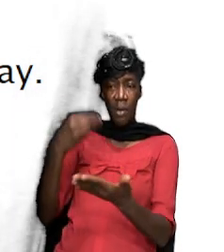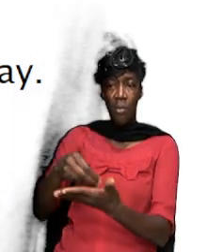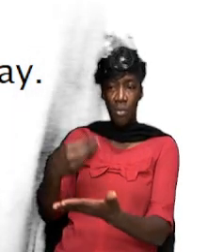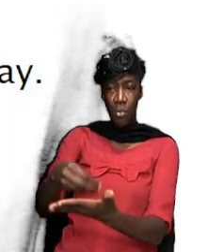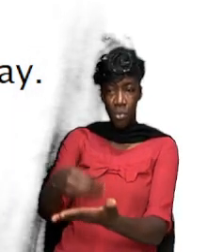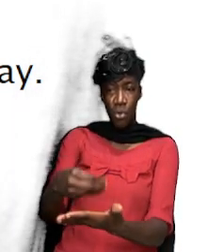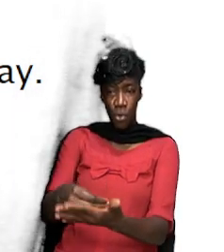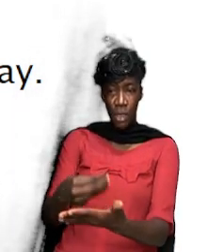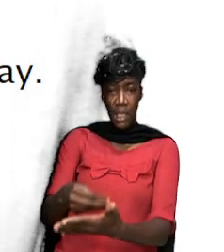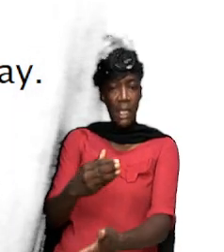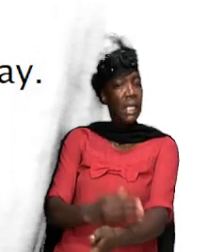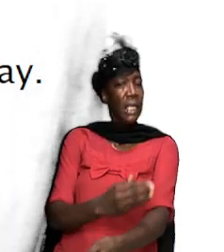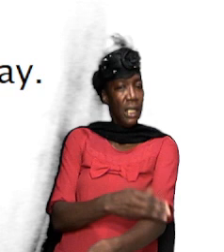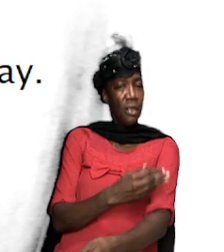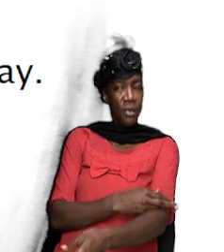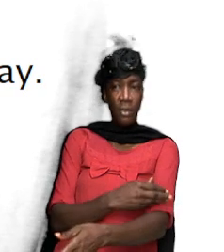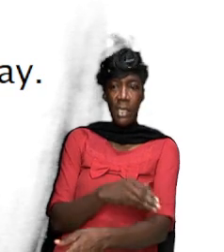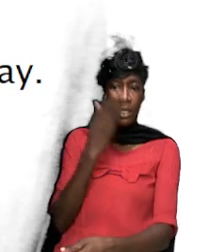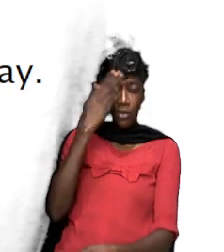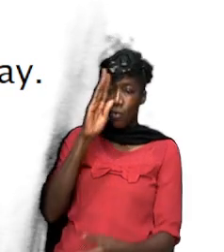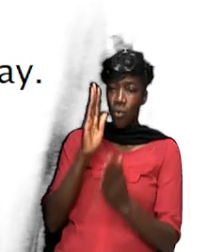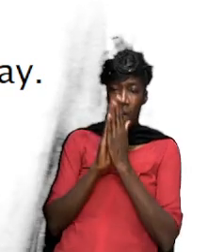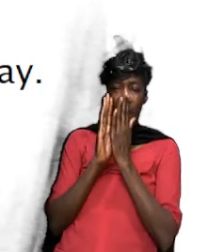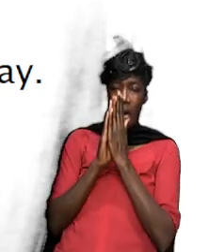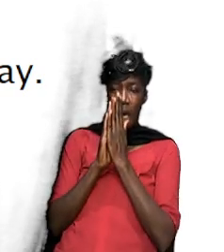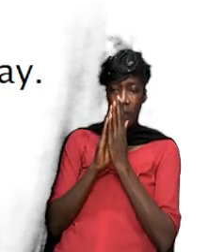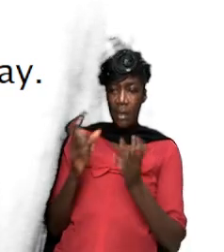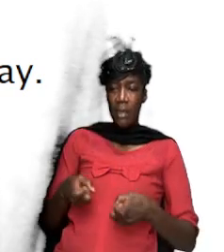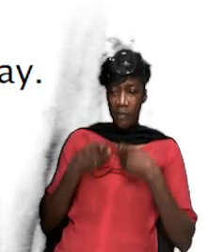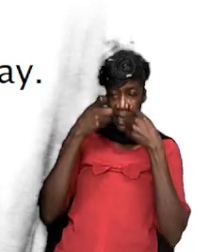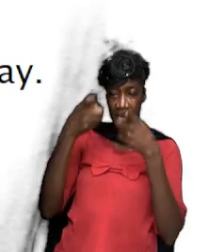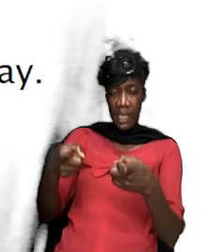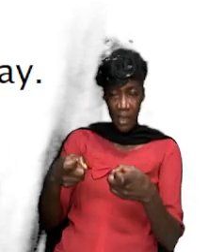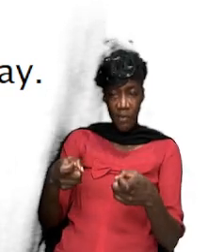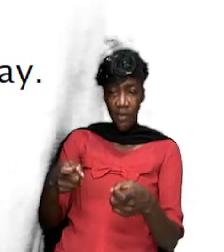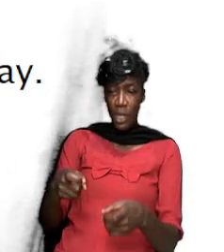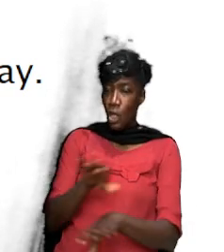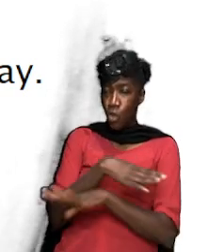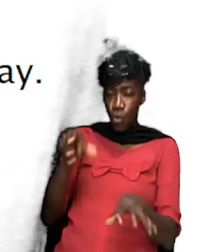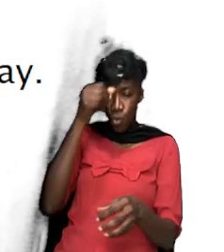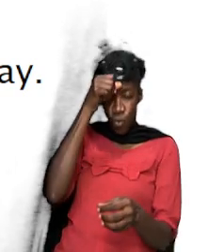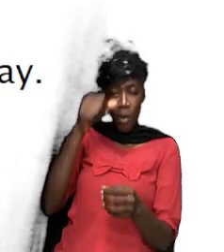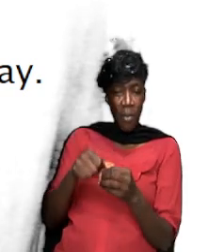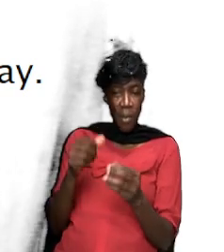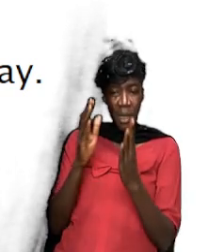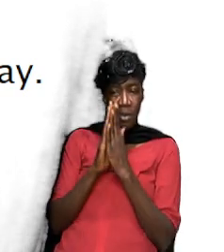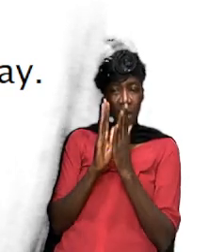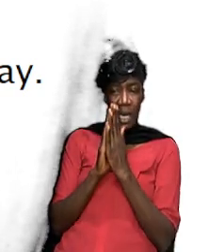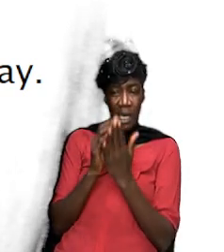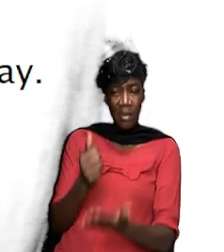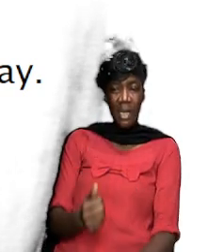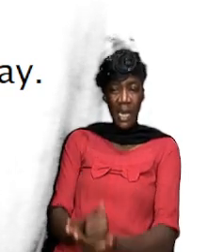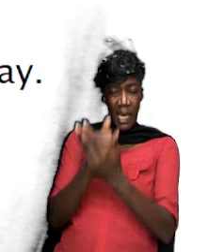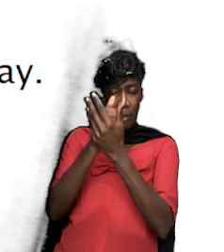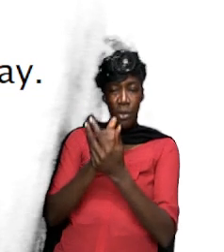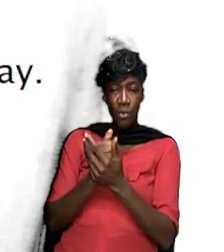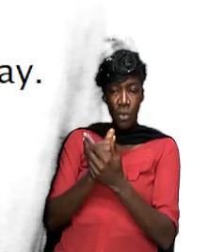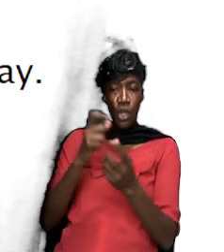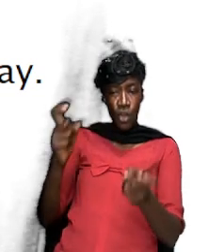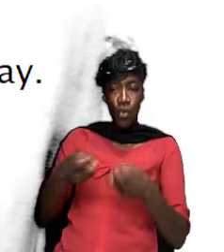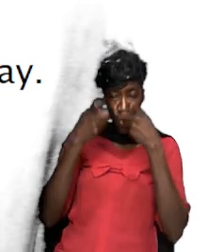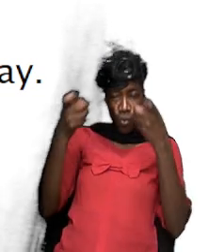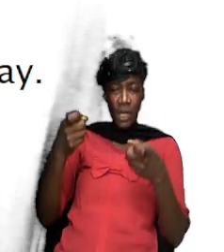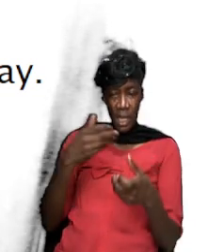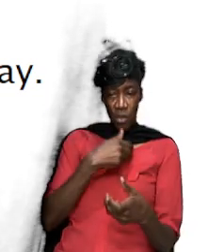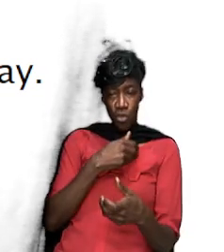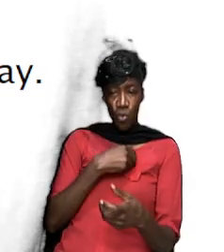And don't even remember if you ask for the gifts. Don't even remember if you ask to help you to win a soul, to